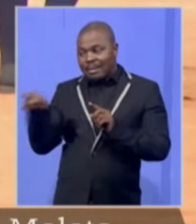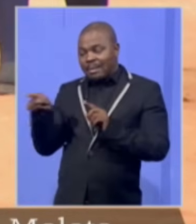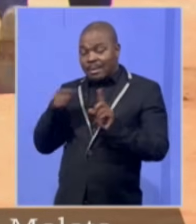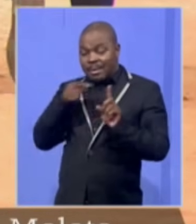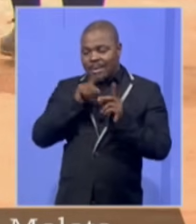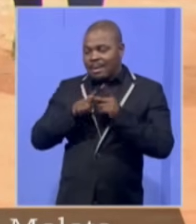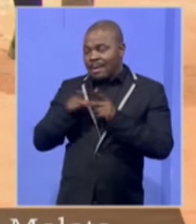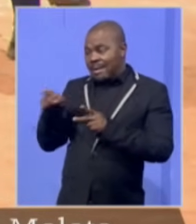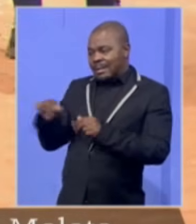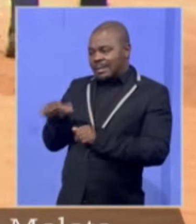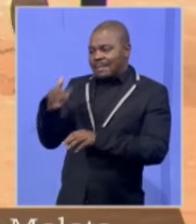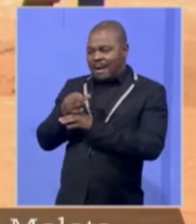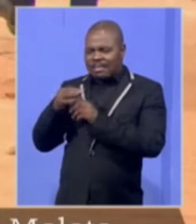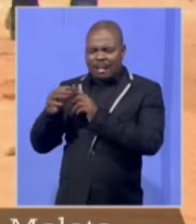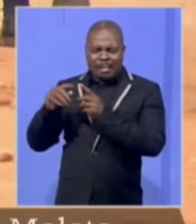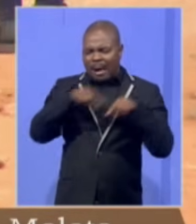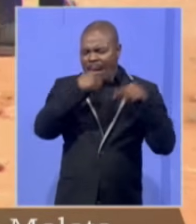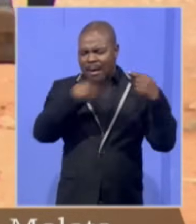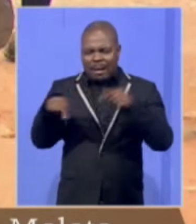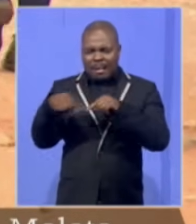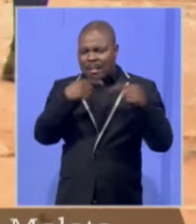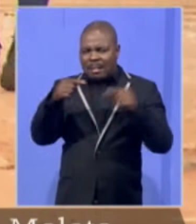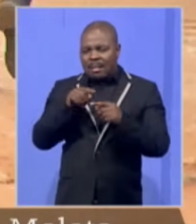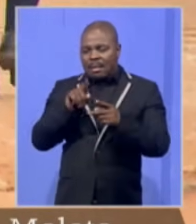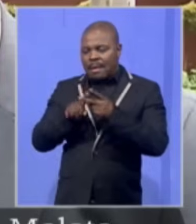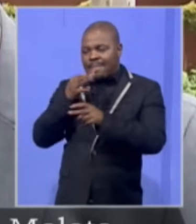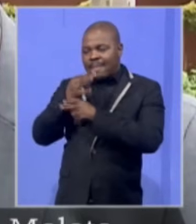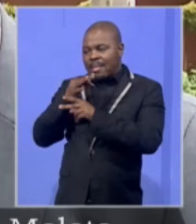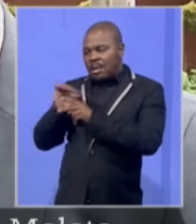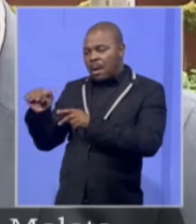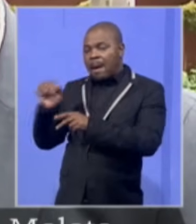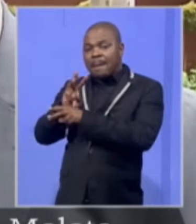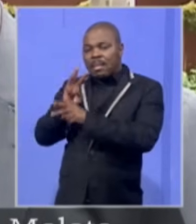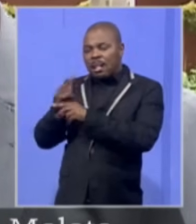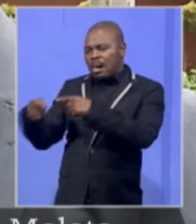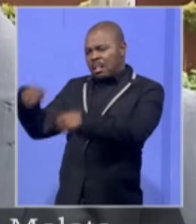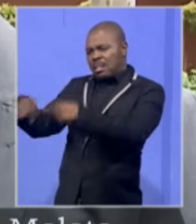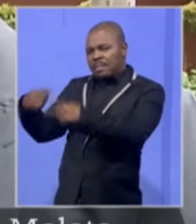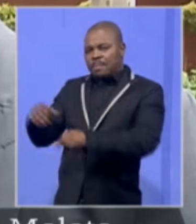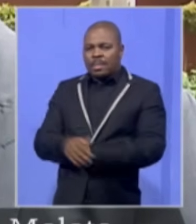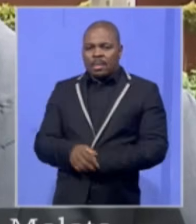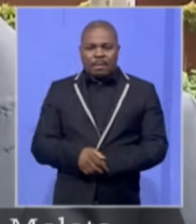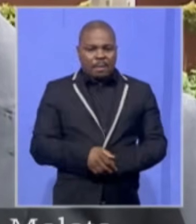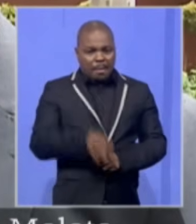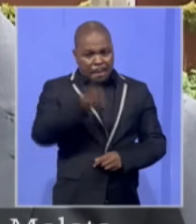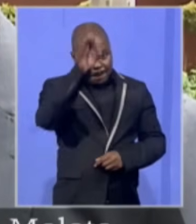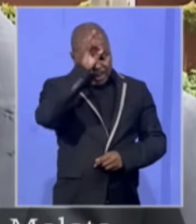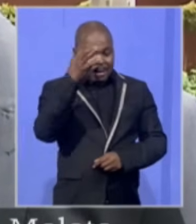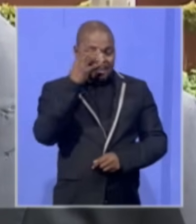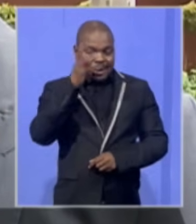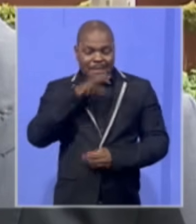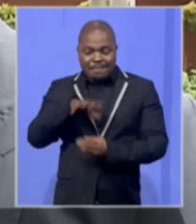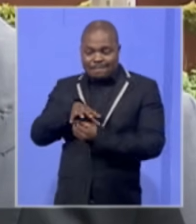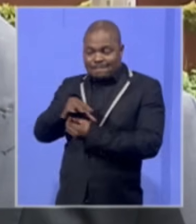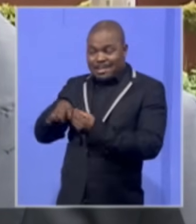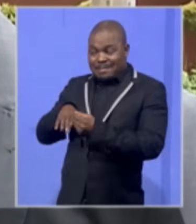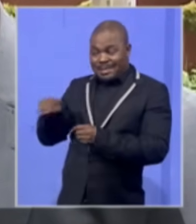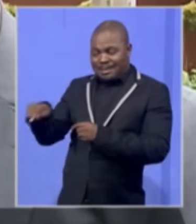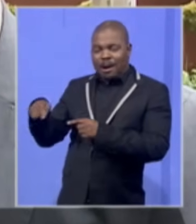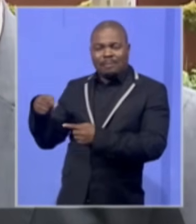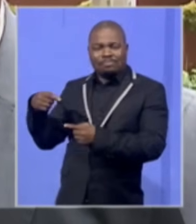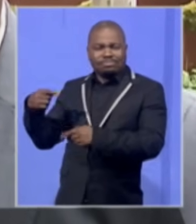gagwe o e seng wa madi Andrew Metlhape le mme wa gagwe. Mapodisa a tlhalosa taba ya tension, family violence, gore ba gagana le the